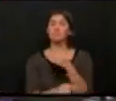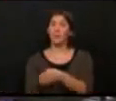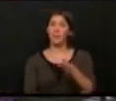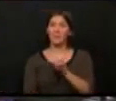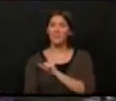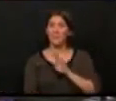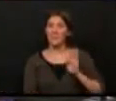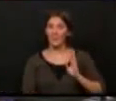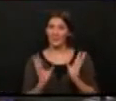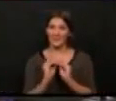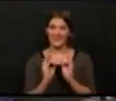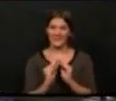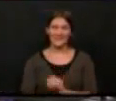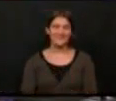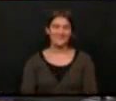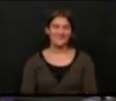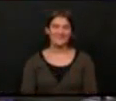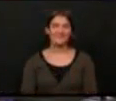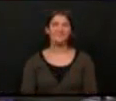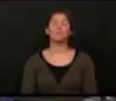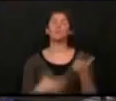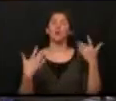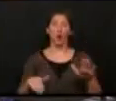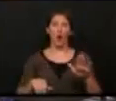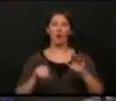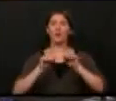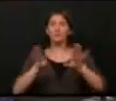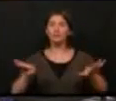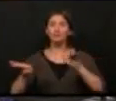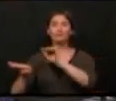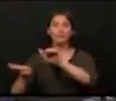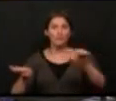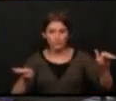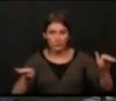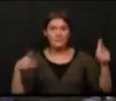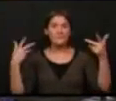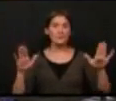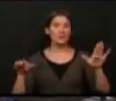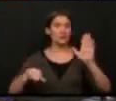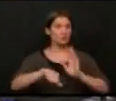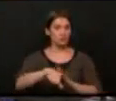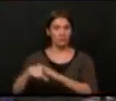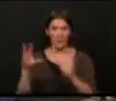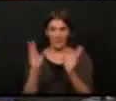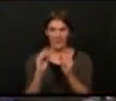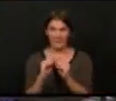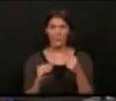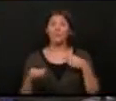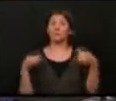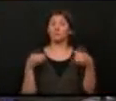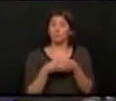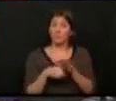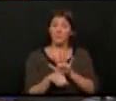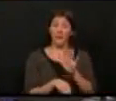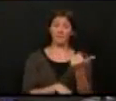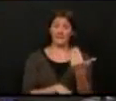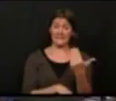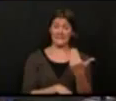Brattleboro Select Board meeting. We called the meeting to order at 5:30 and went into executive